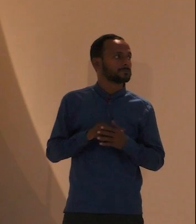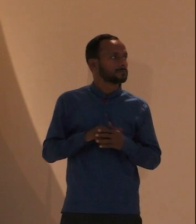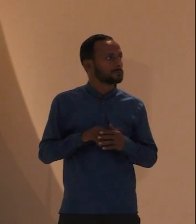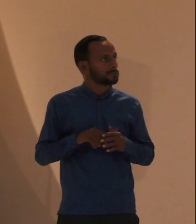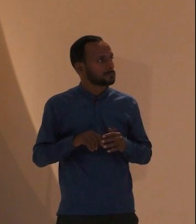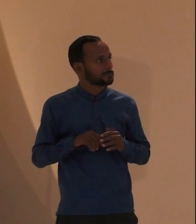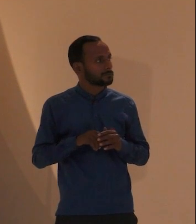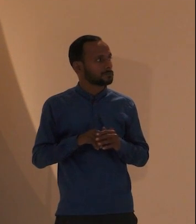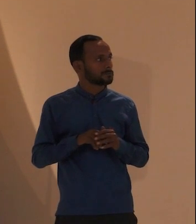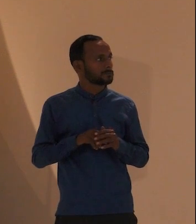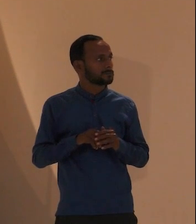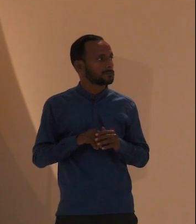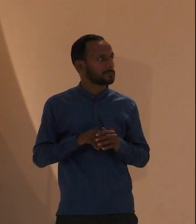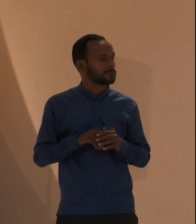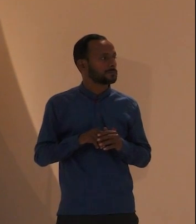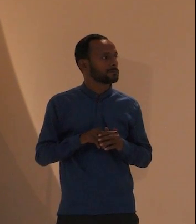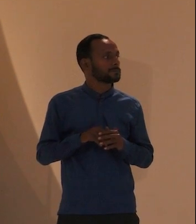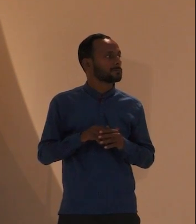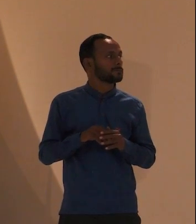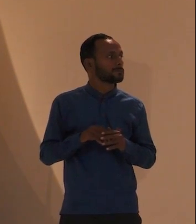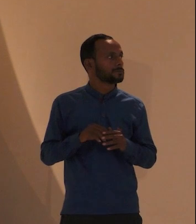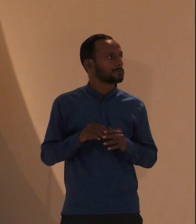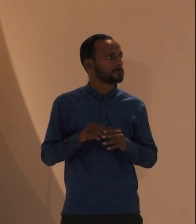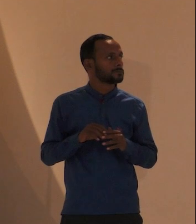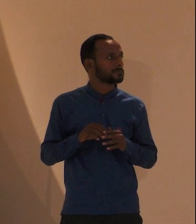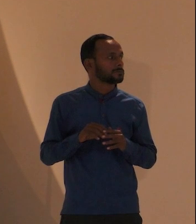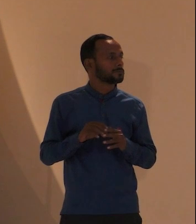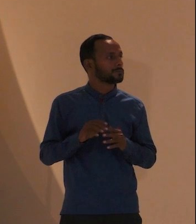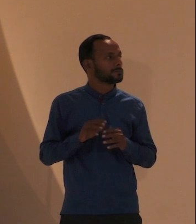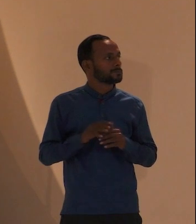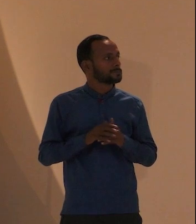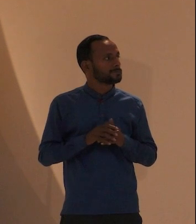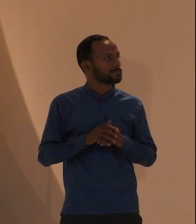Lord Curzon from Mr. Edward Malley of New Haven in USA.